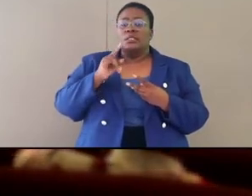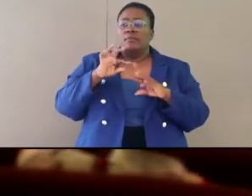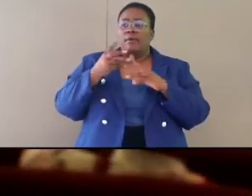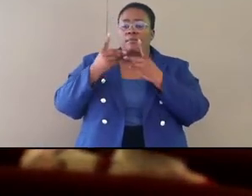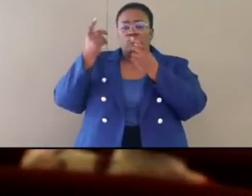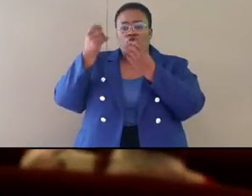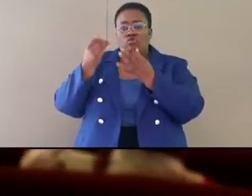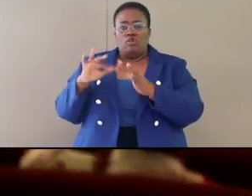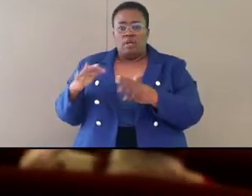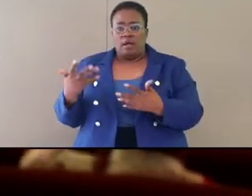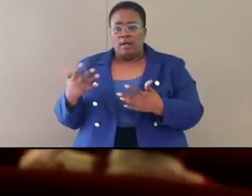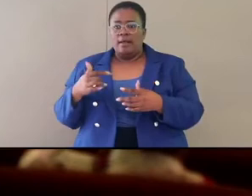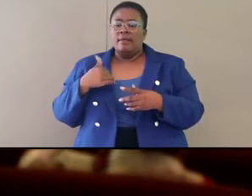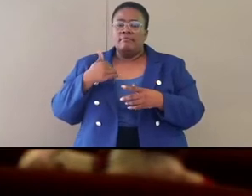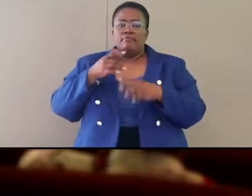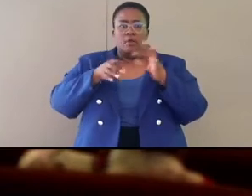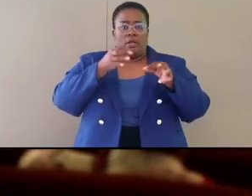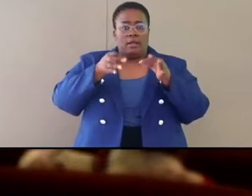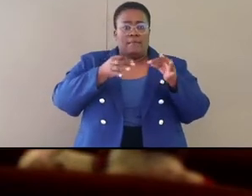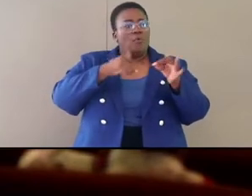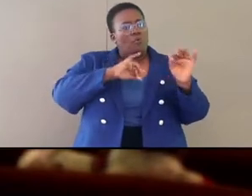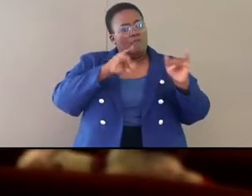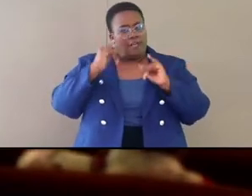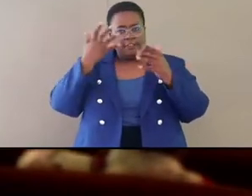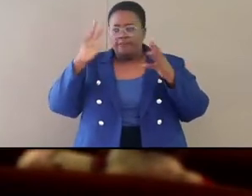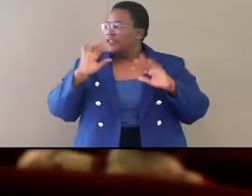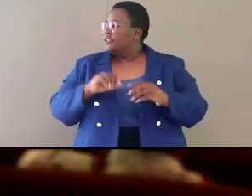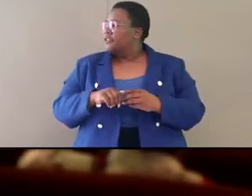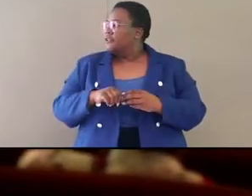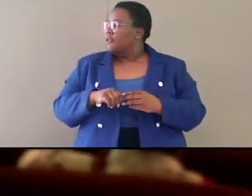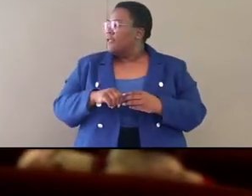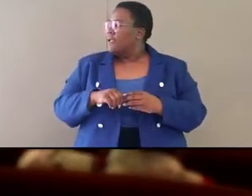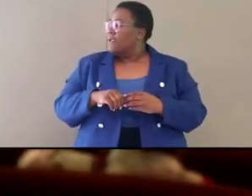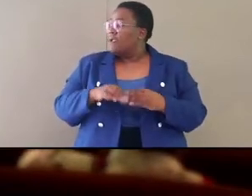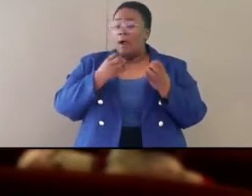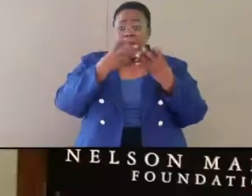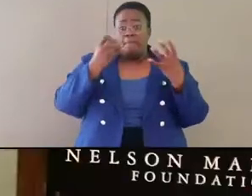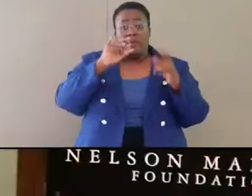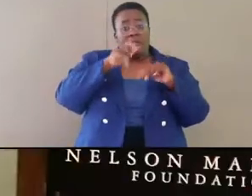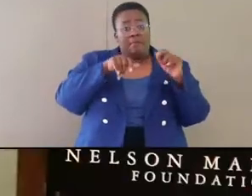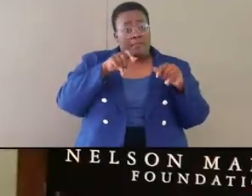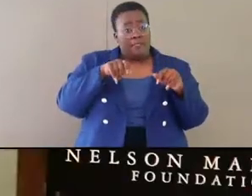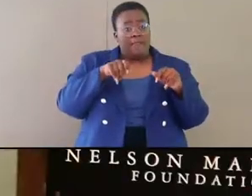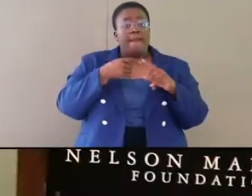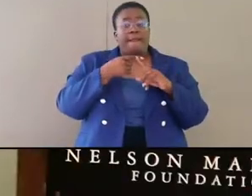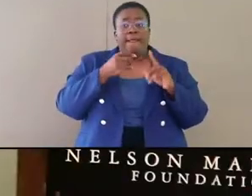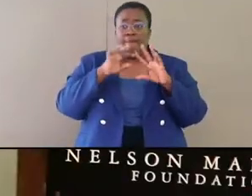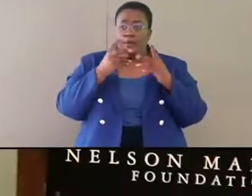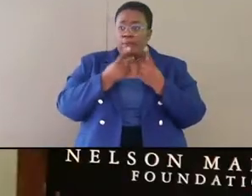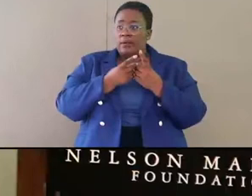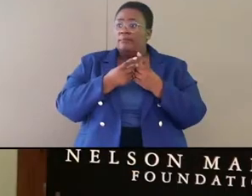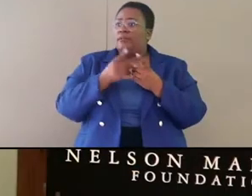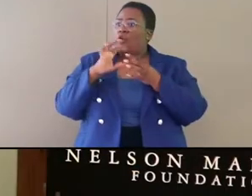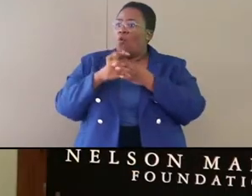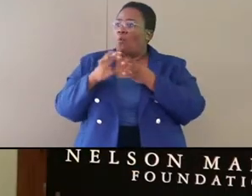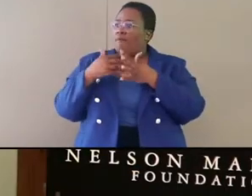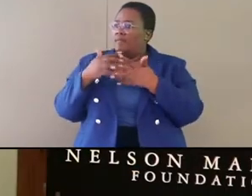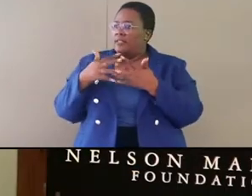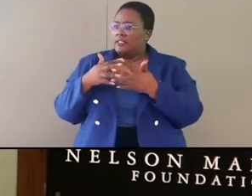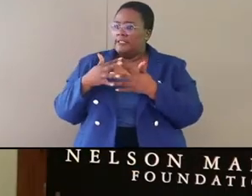Let's just clarify that they were invited a bunch of people from treasury. The Department of Home Affairs